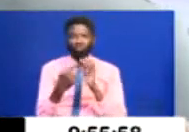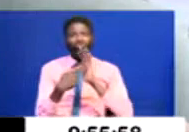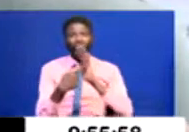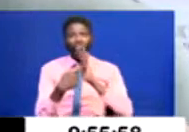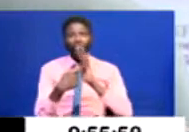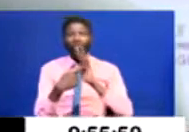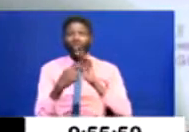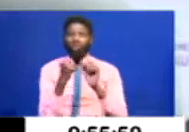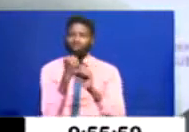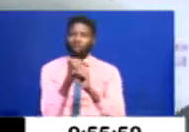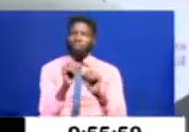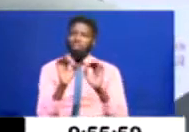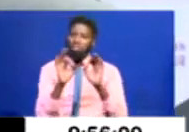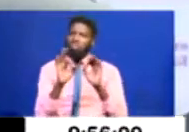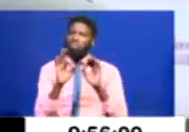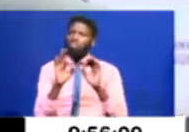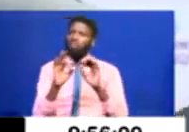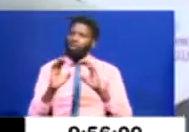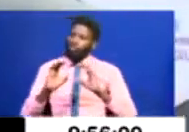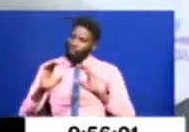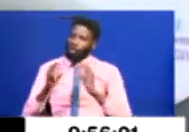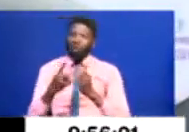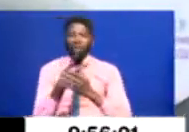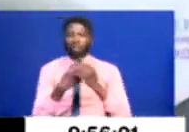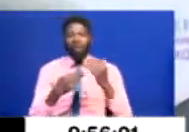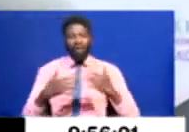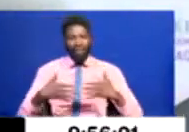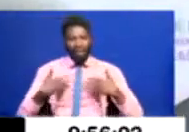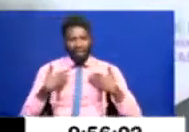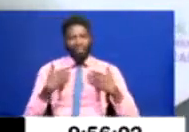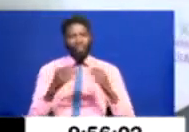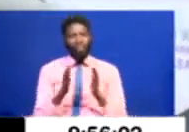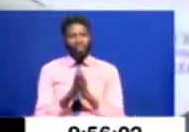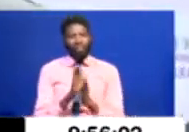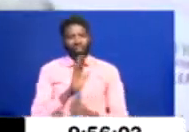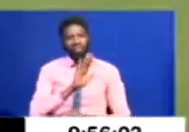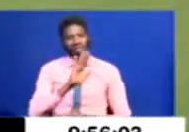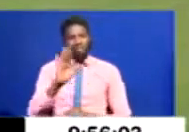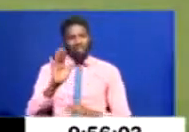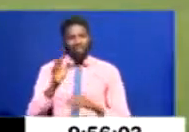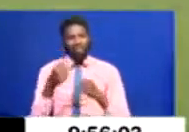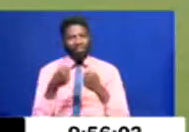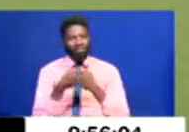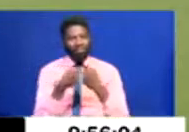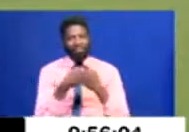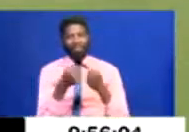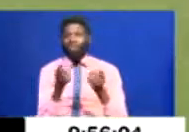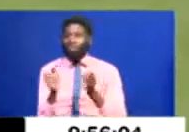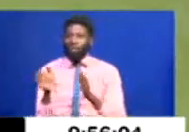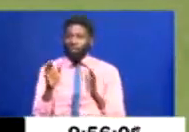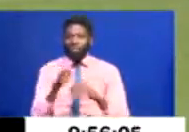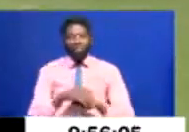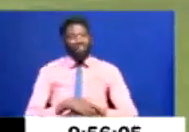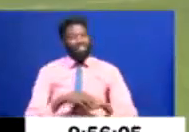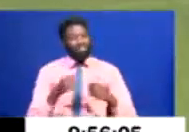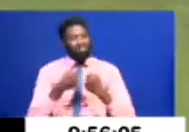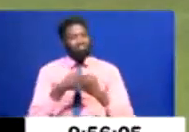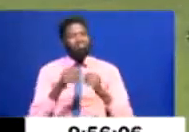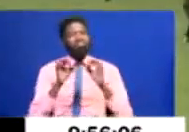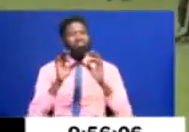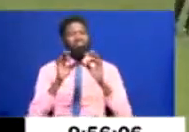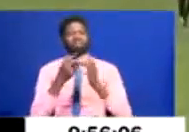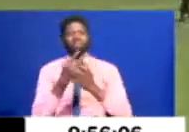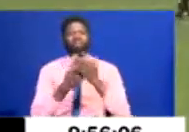stuff. You know, I think both coaches will be quite happy with a lot of the game in terms of just what we tried to do. It was a well-played match by both